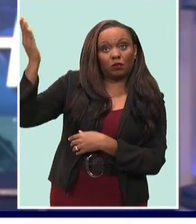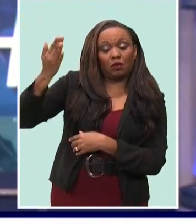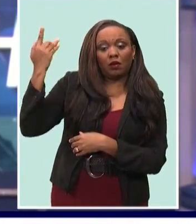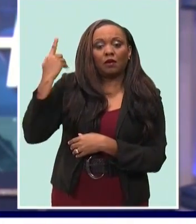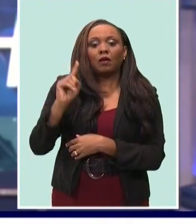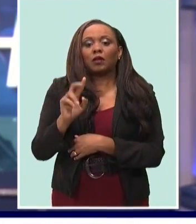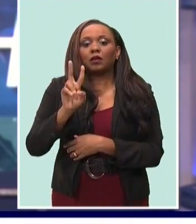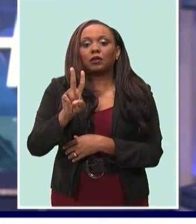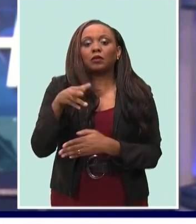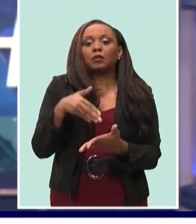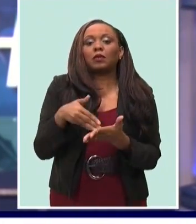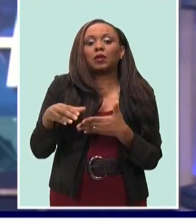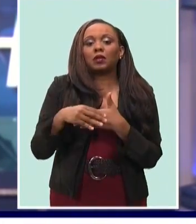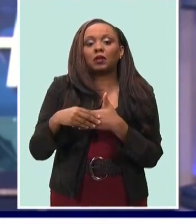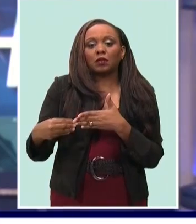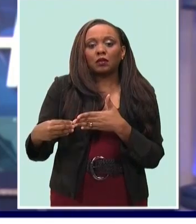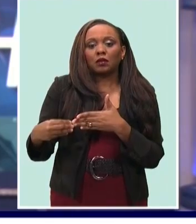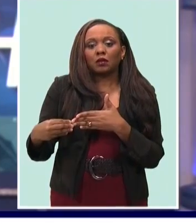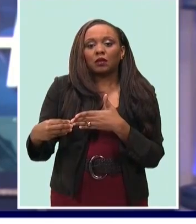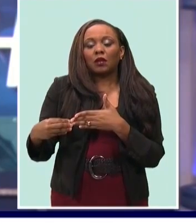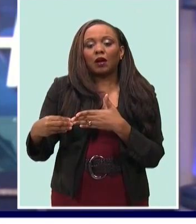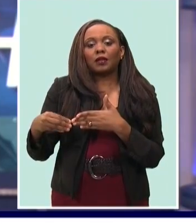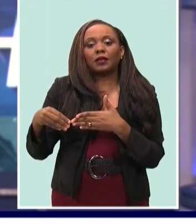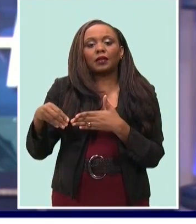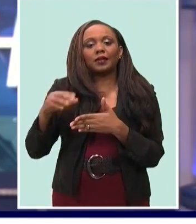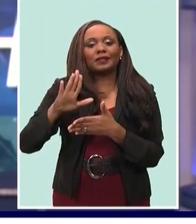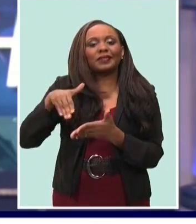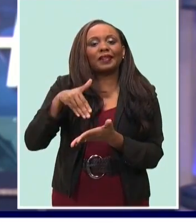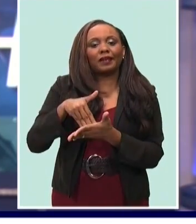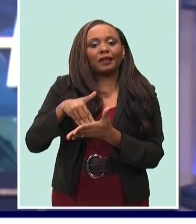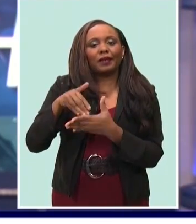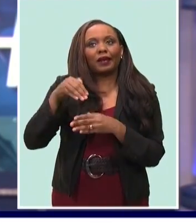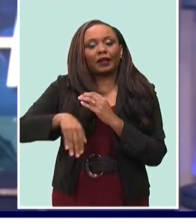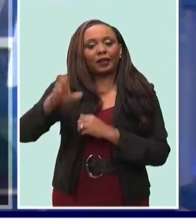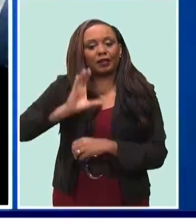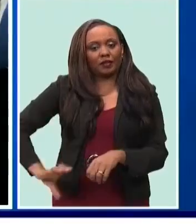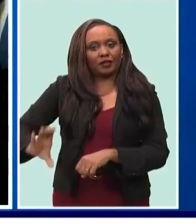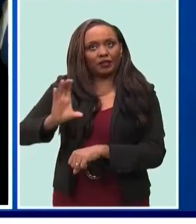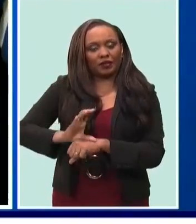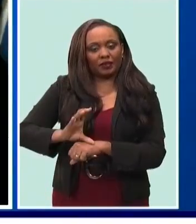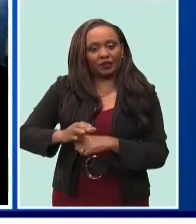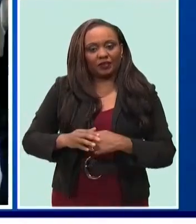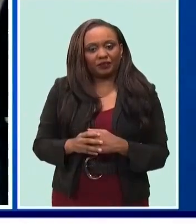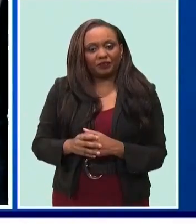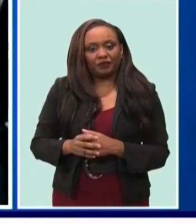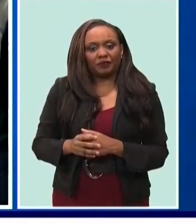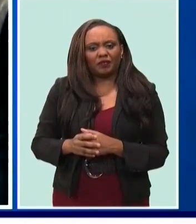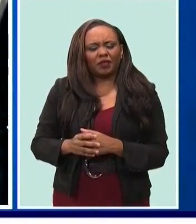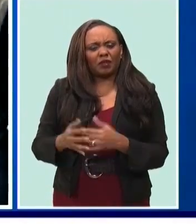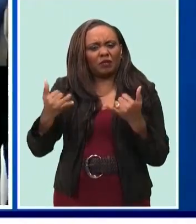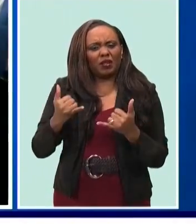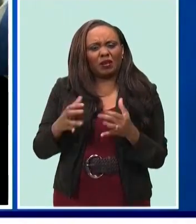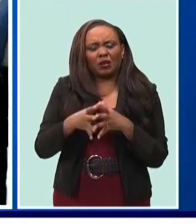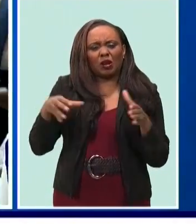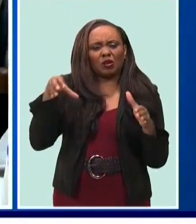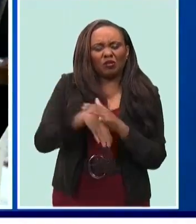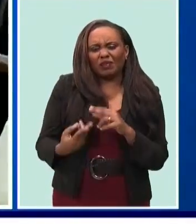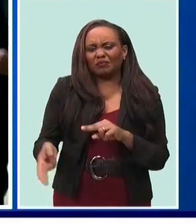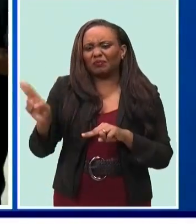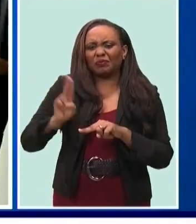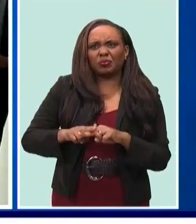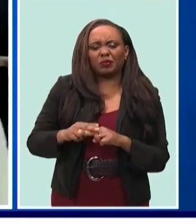$2 million Chesterfield Brewster Centre in Silver Hill in Christchurch. She's been speaking as the island battles a surge in youth